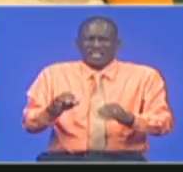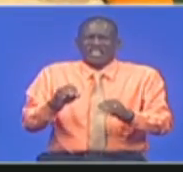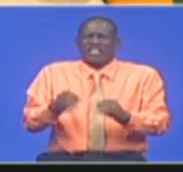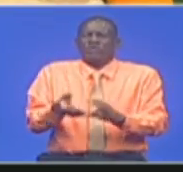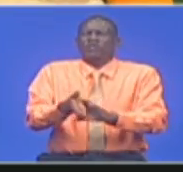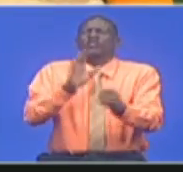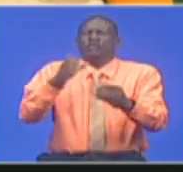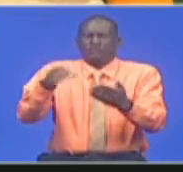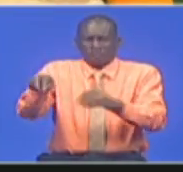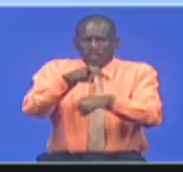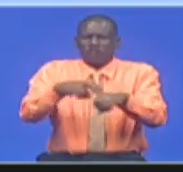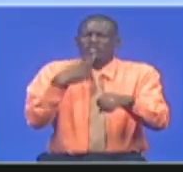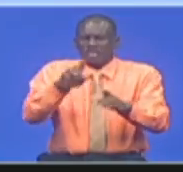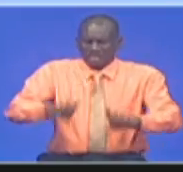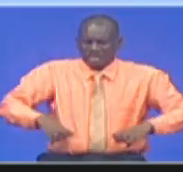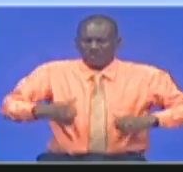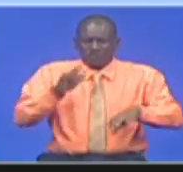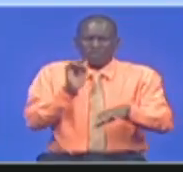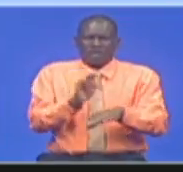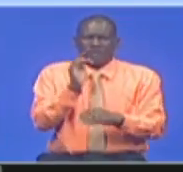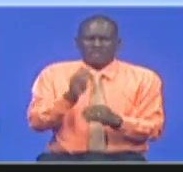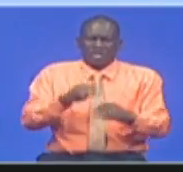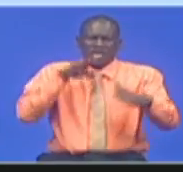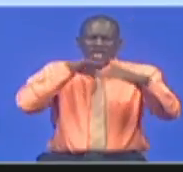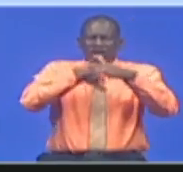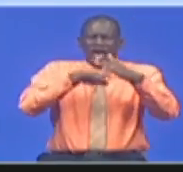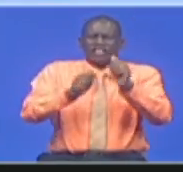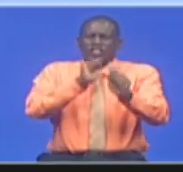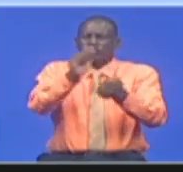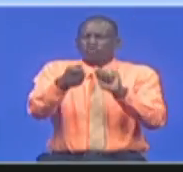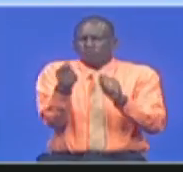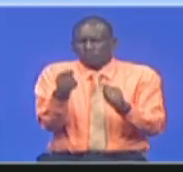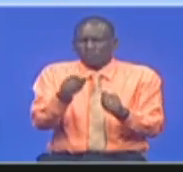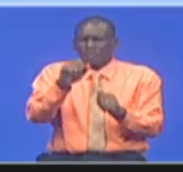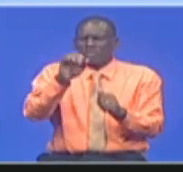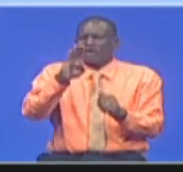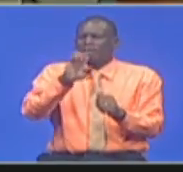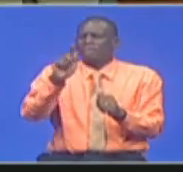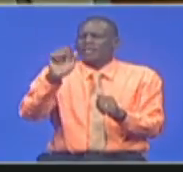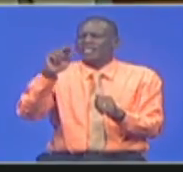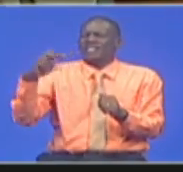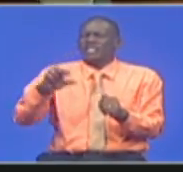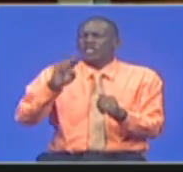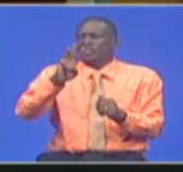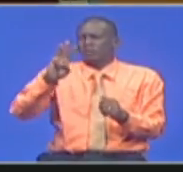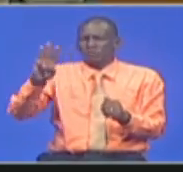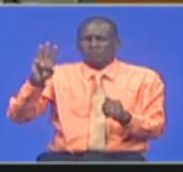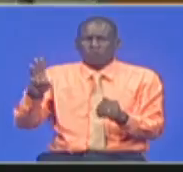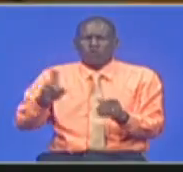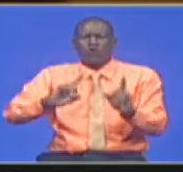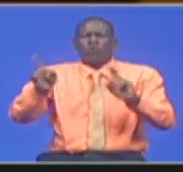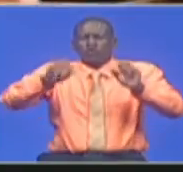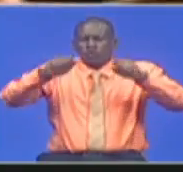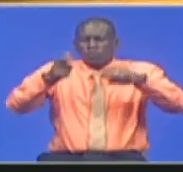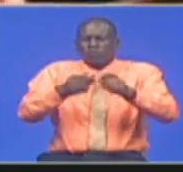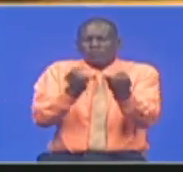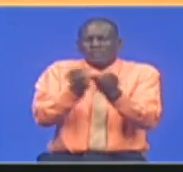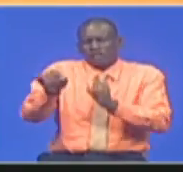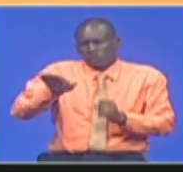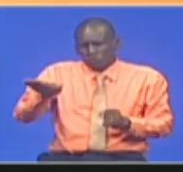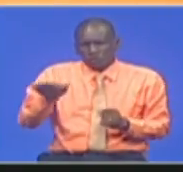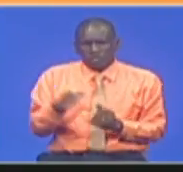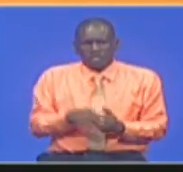heavily affected. Access to the Sportpesa betting website was not possible from Saturday morning.